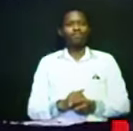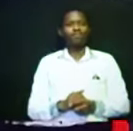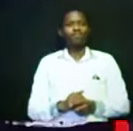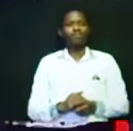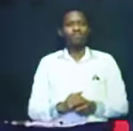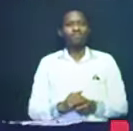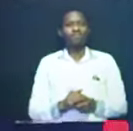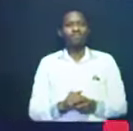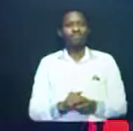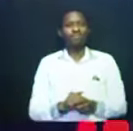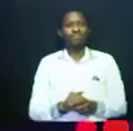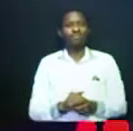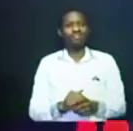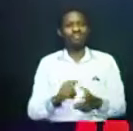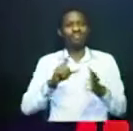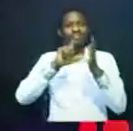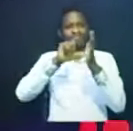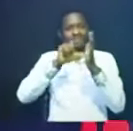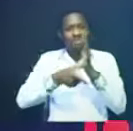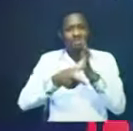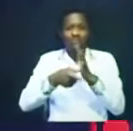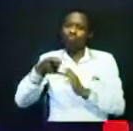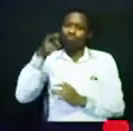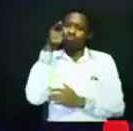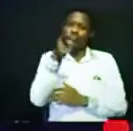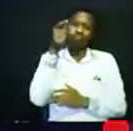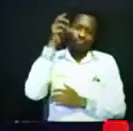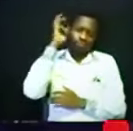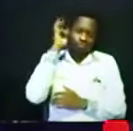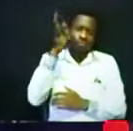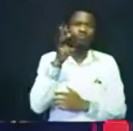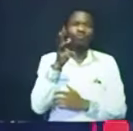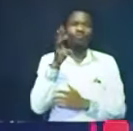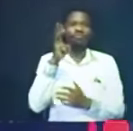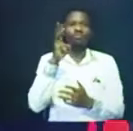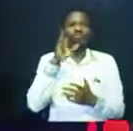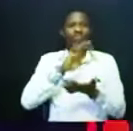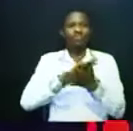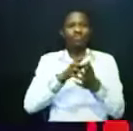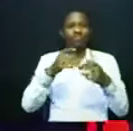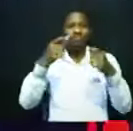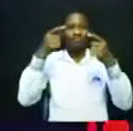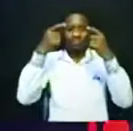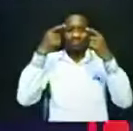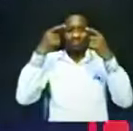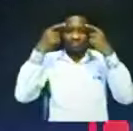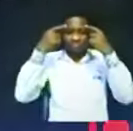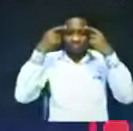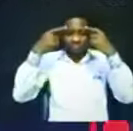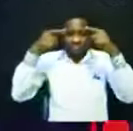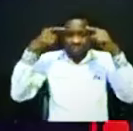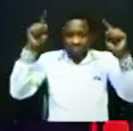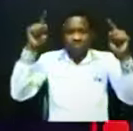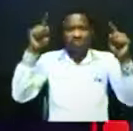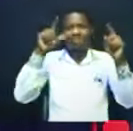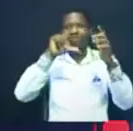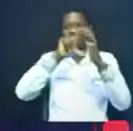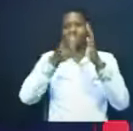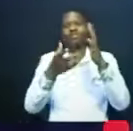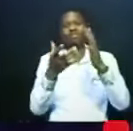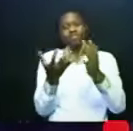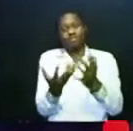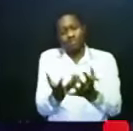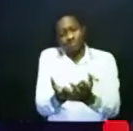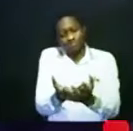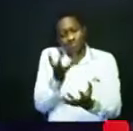then you will be prosperous and successful. And no, na